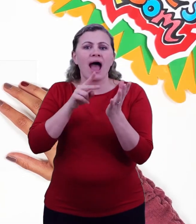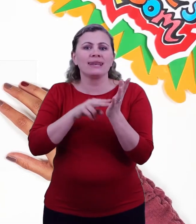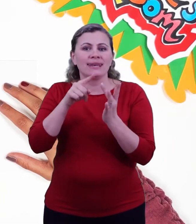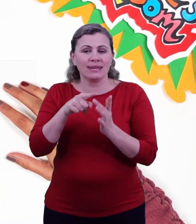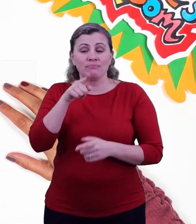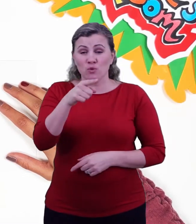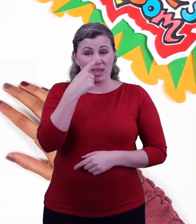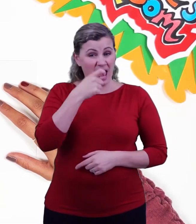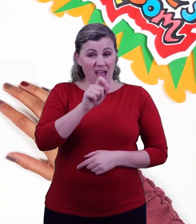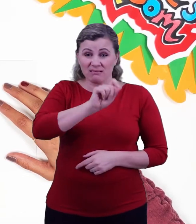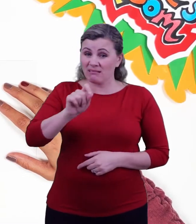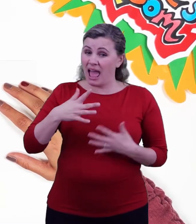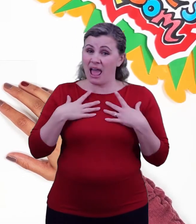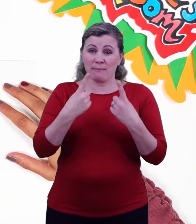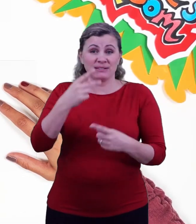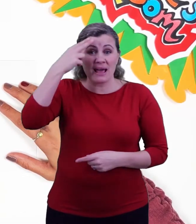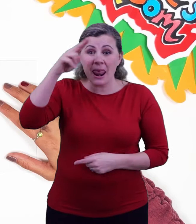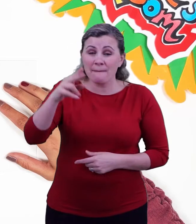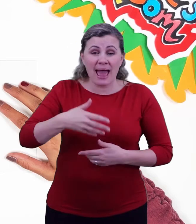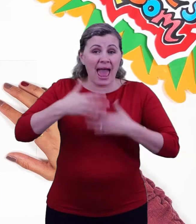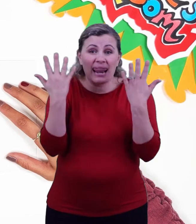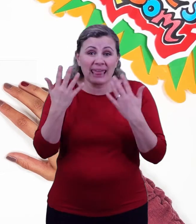story Awesome Irani, but you can write your own name.